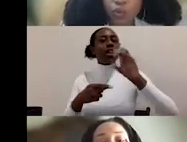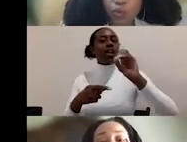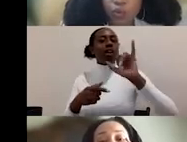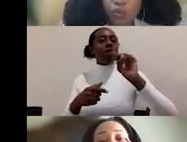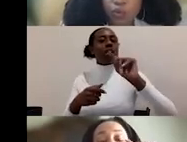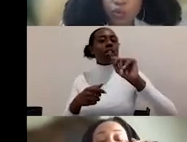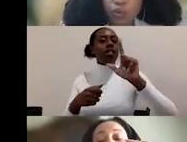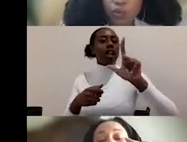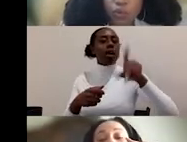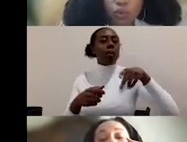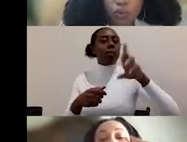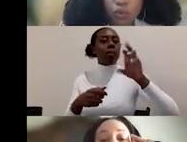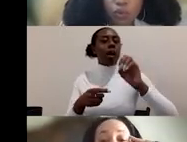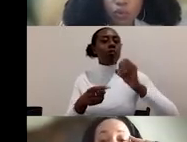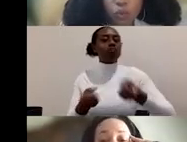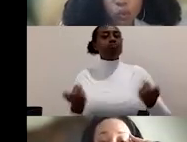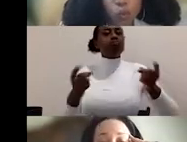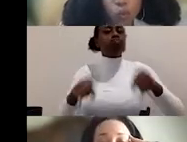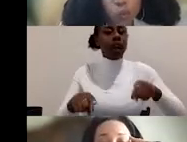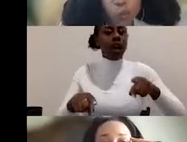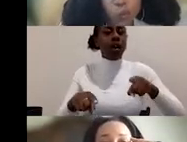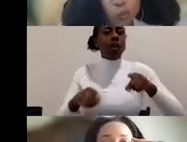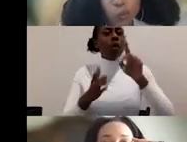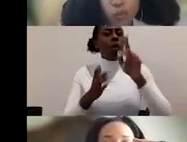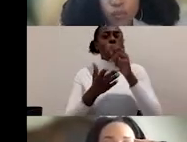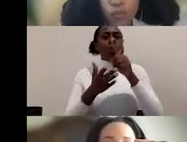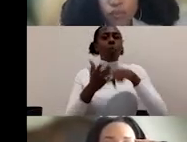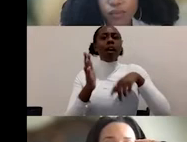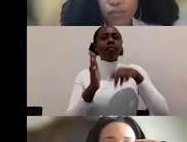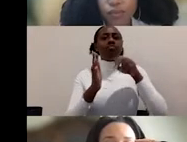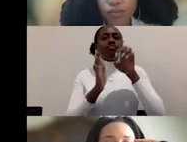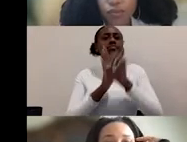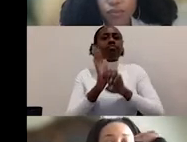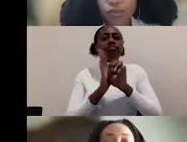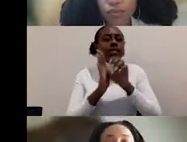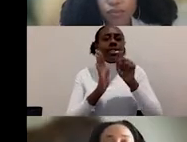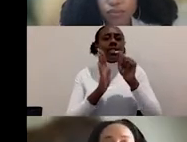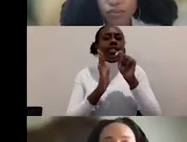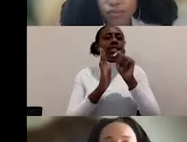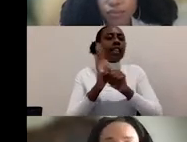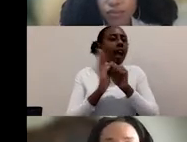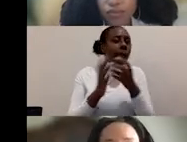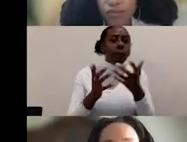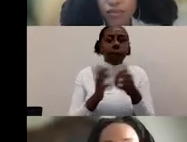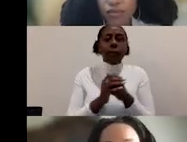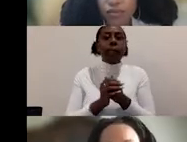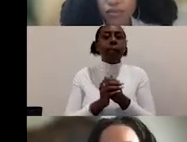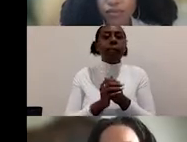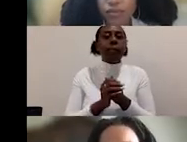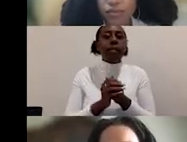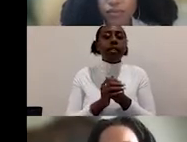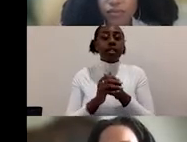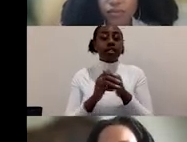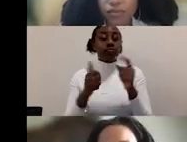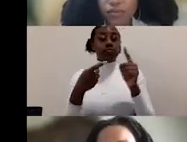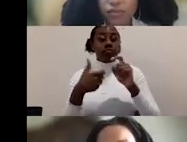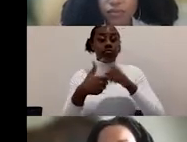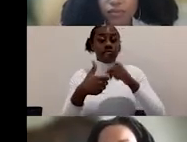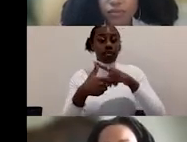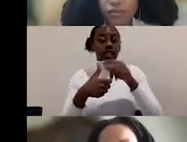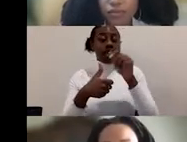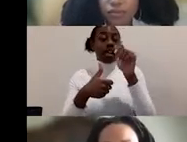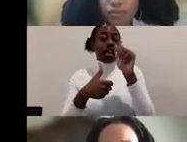take place? During what time period? So here we have from 1965 to